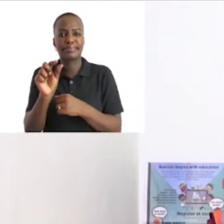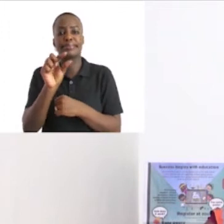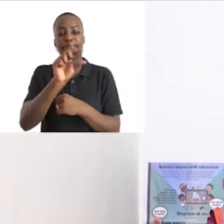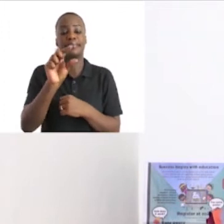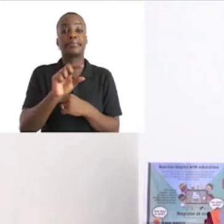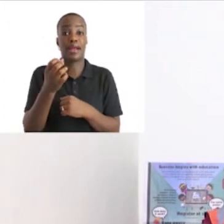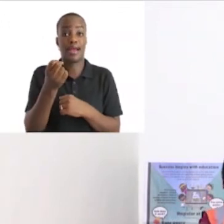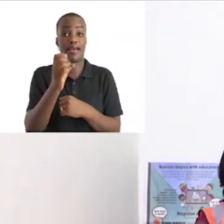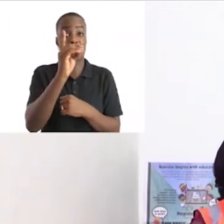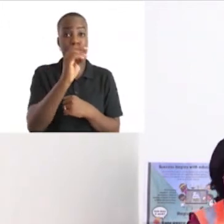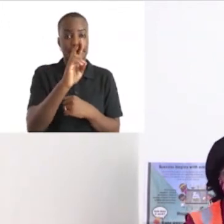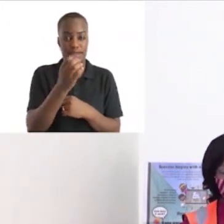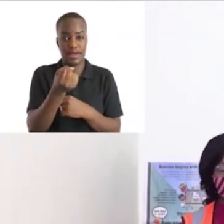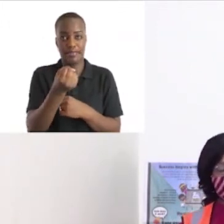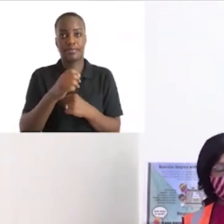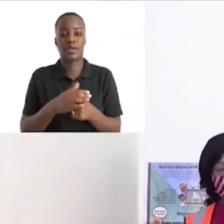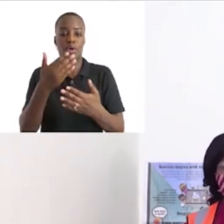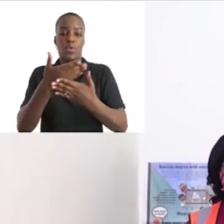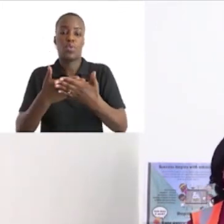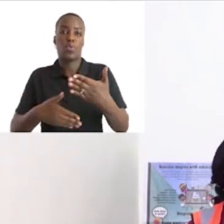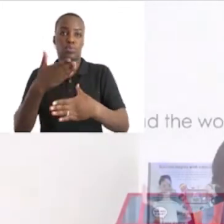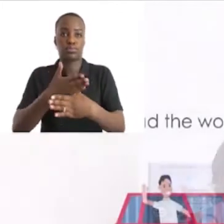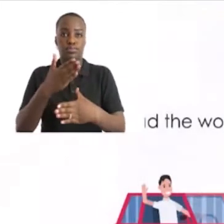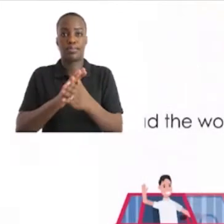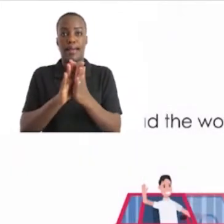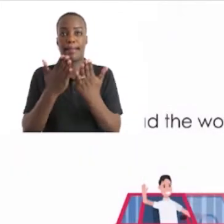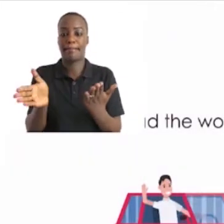dr, let's go to our exercise on page 13.